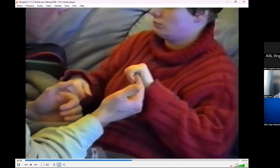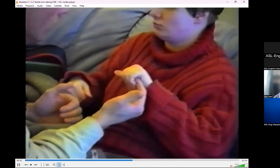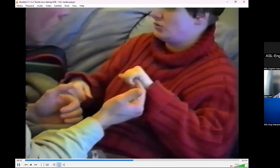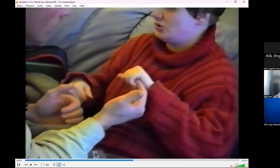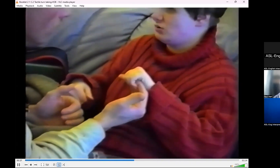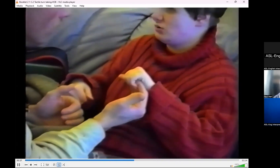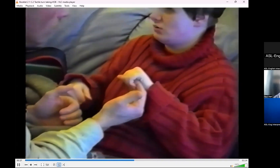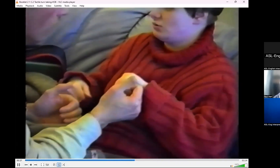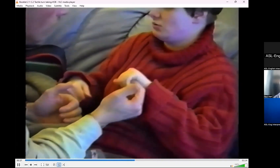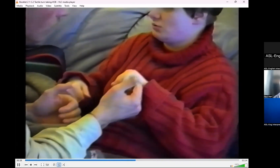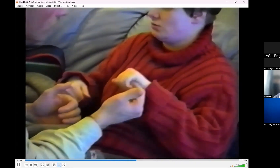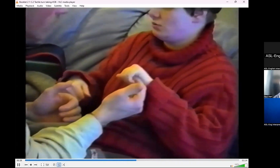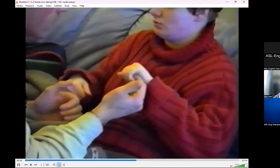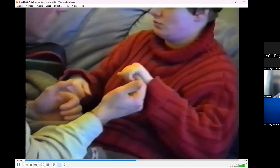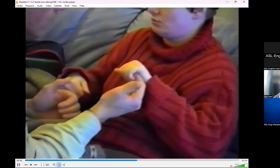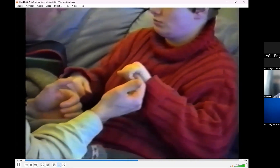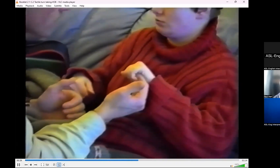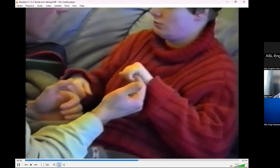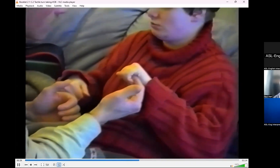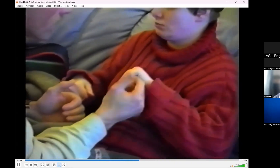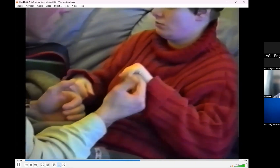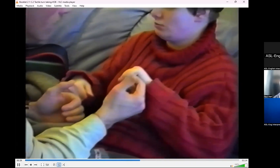Å, den er litt vanskelig. Ja.